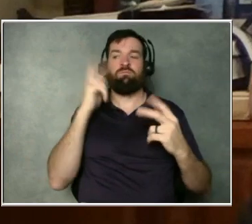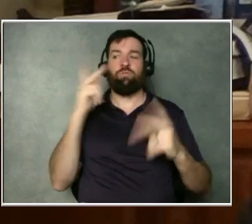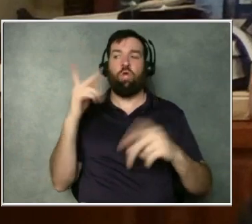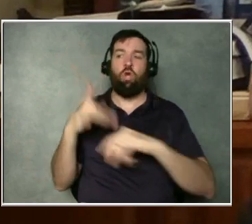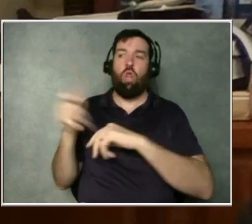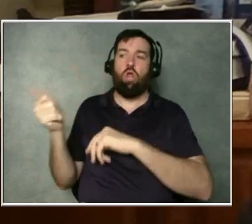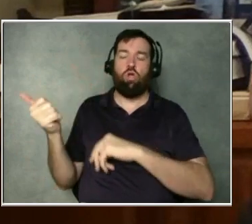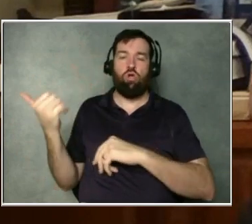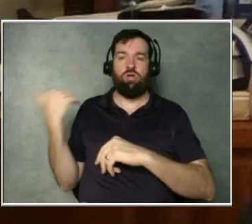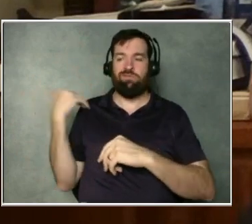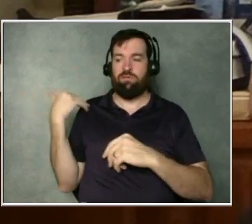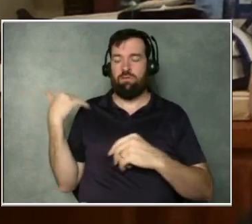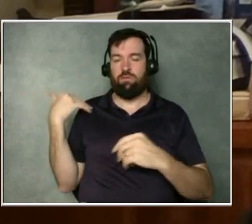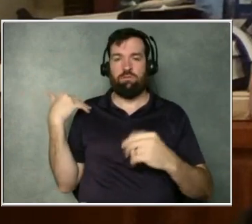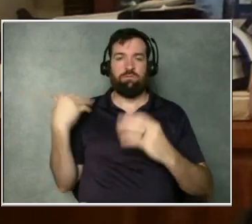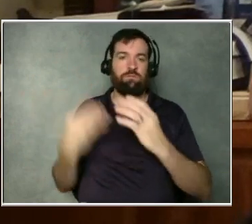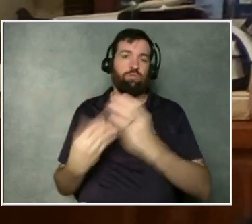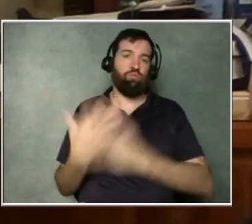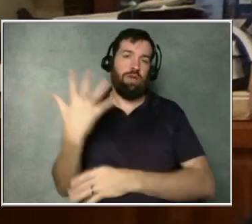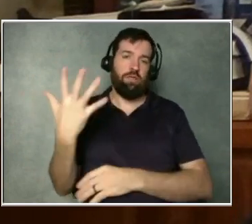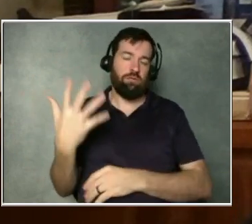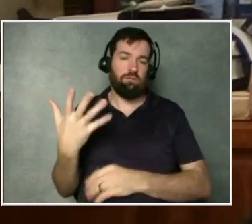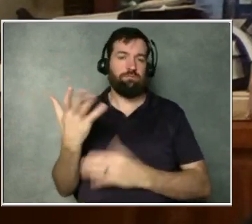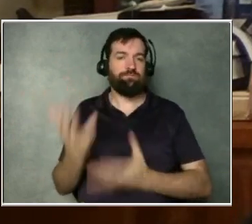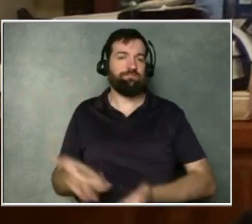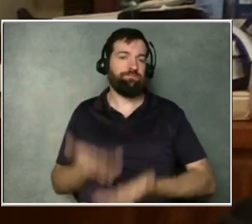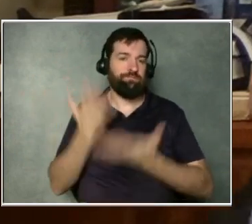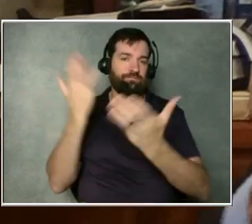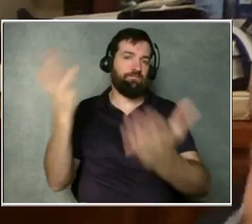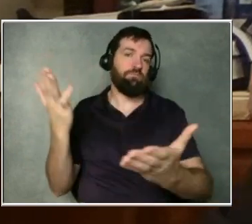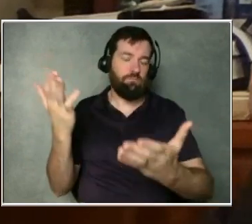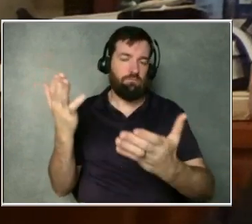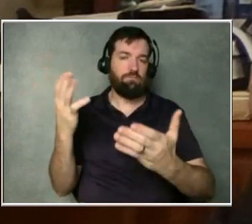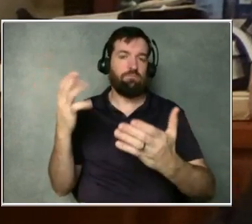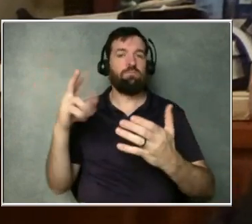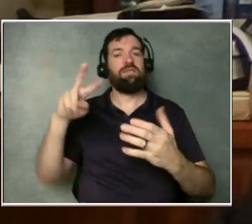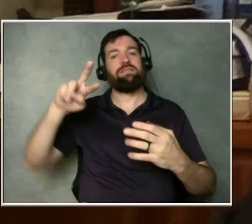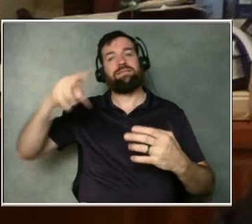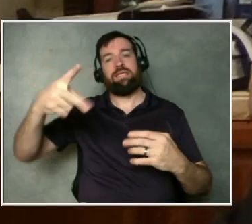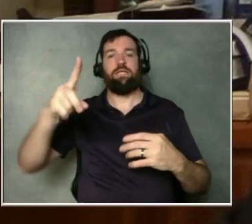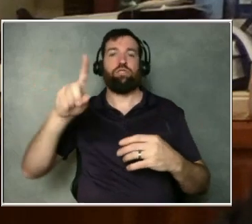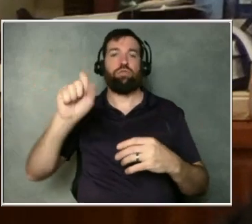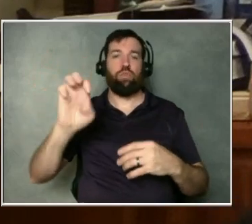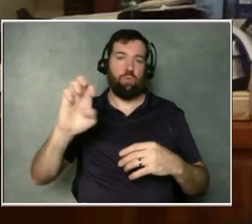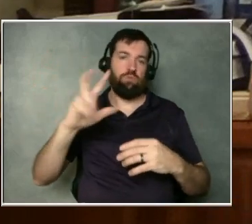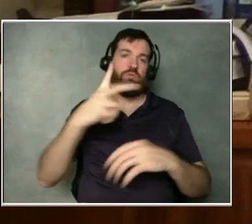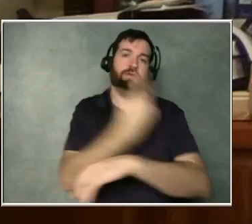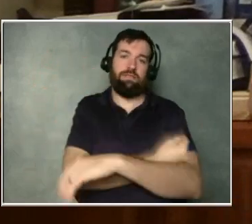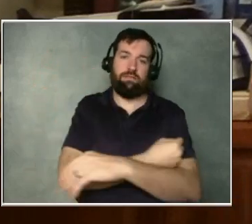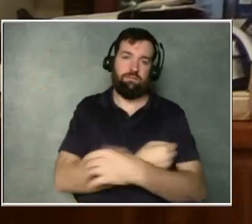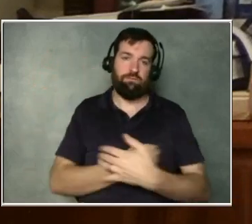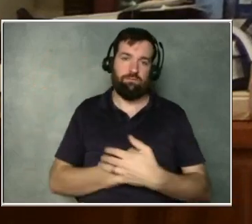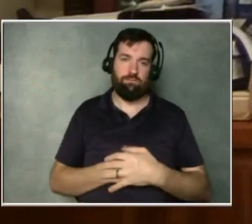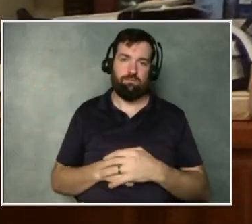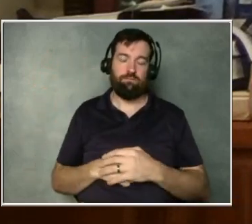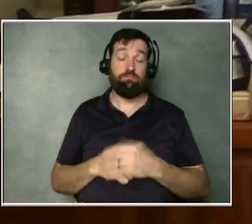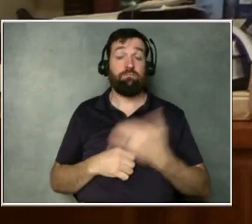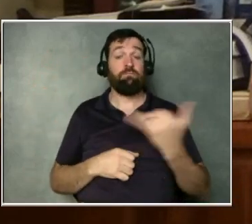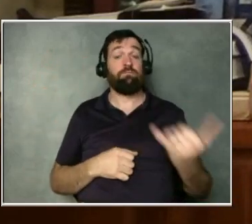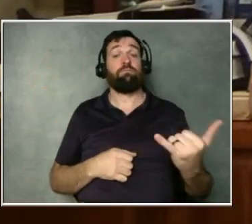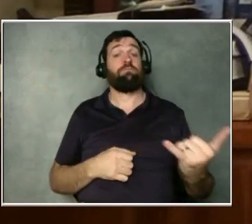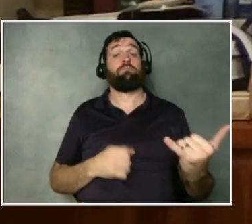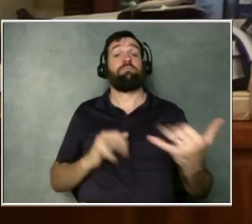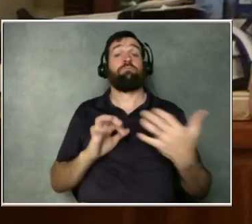earlier this past spring, the recommendation was to have another dose of the vaccine. So right now, the way